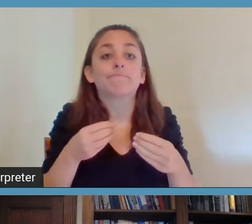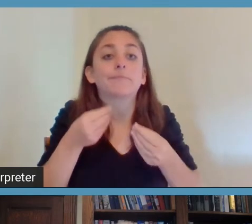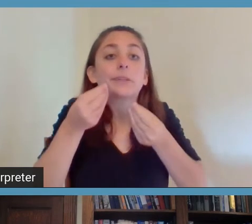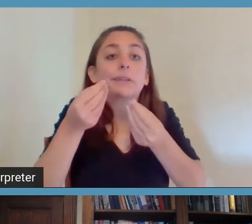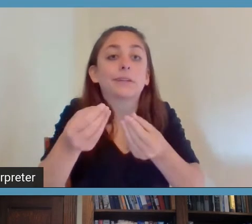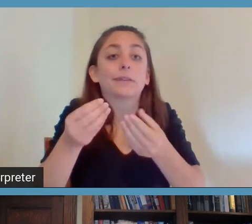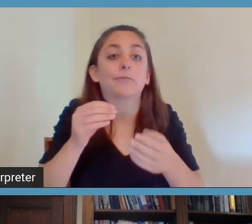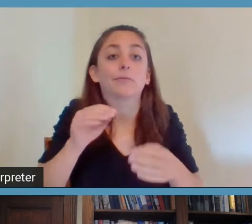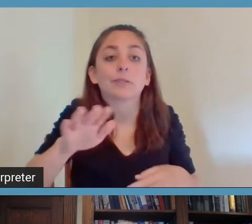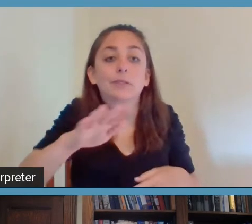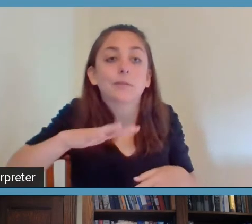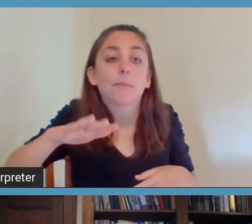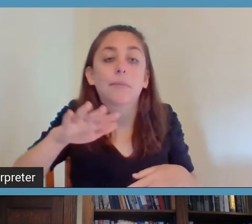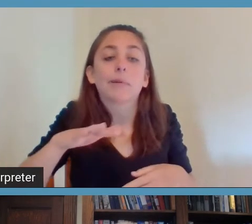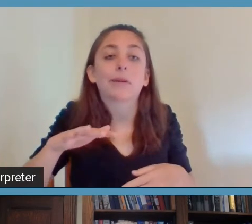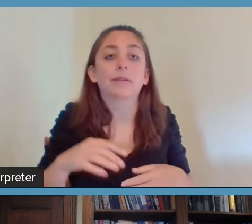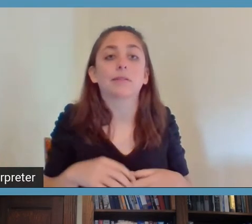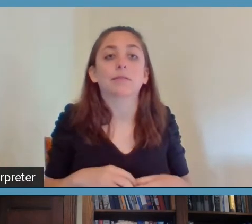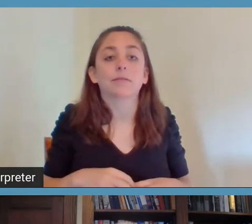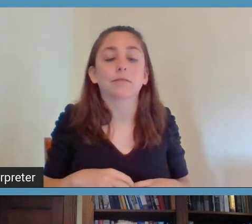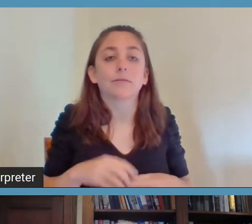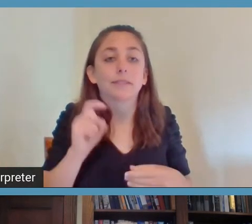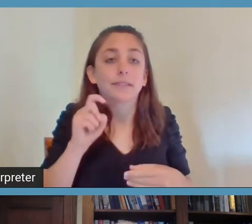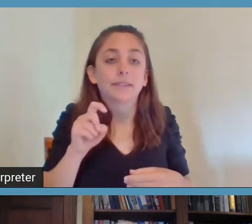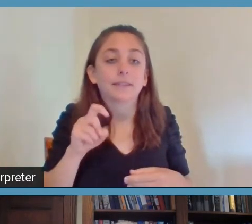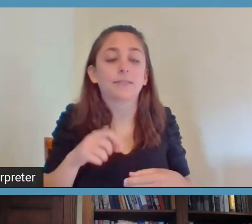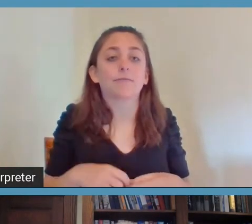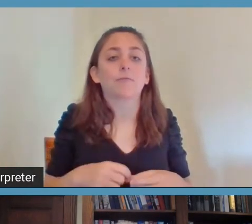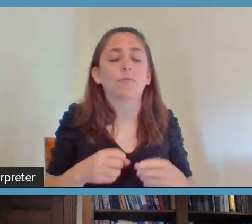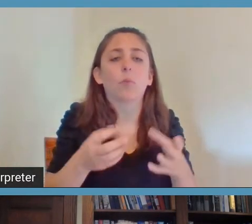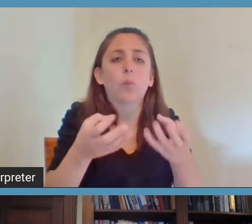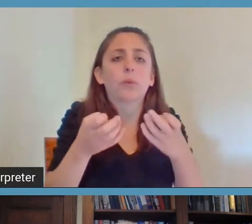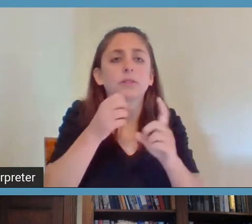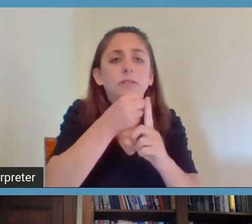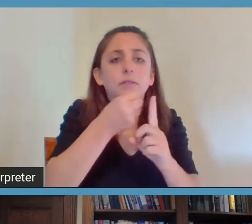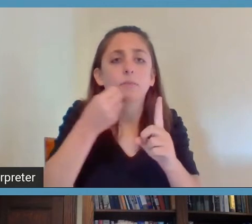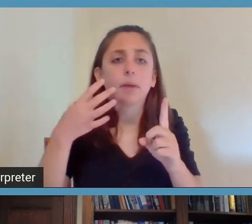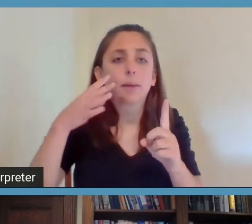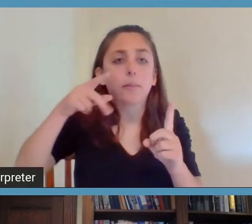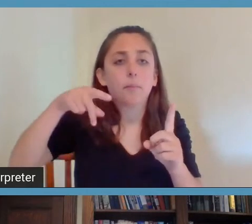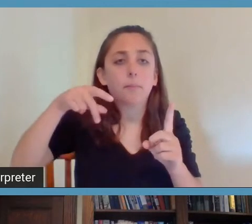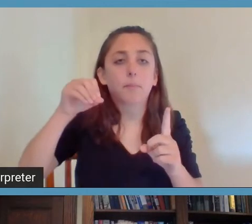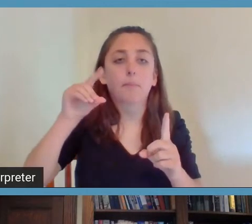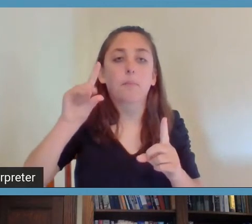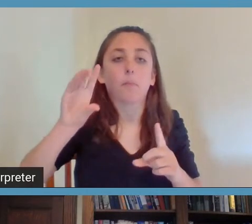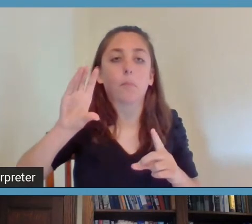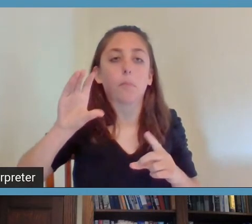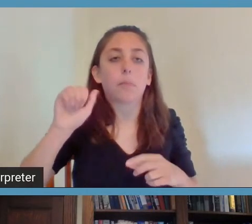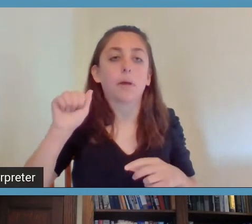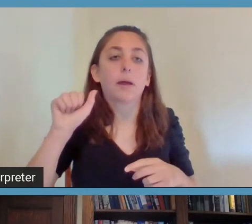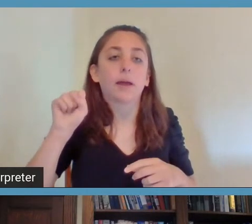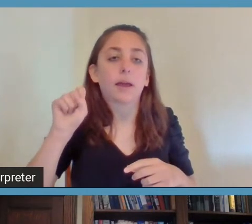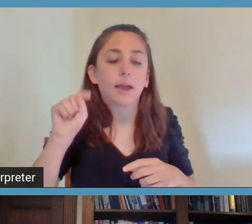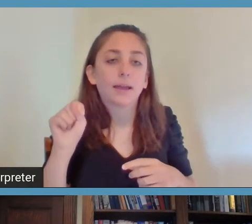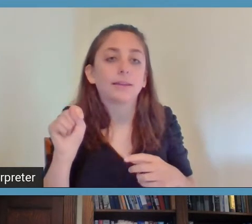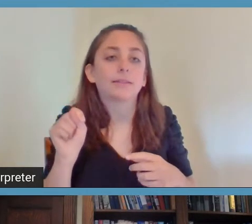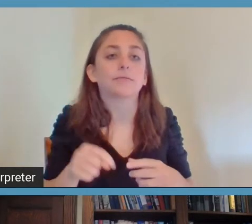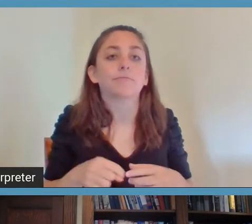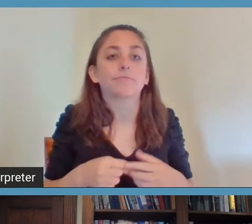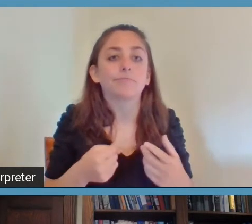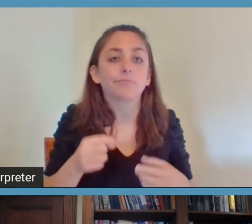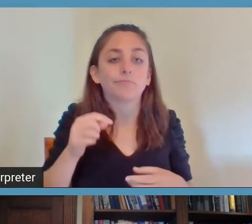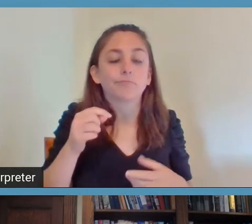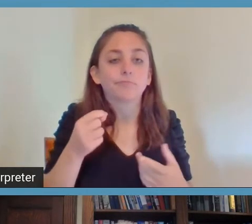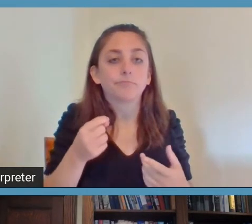And we've been trying to seek support to expand the podcast and the production. And so they've been active in trying to support that as well. And so,